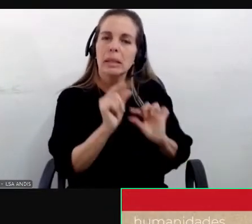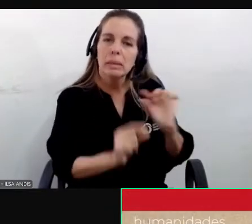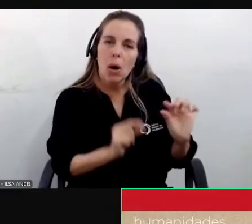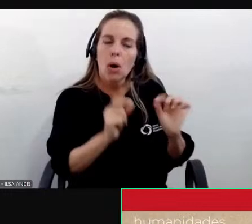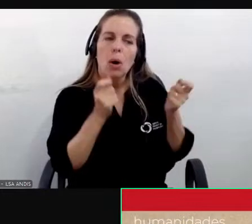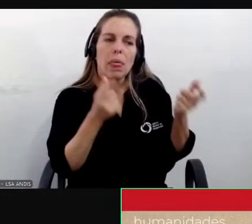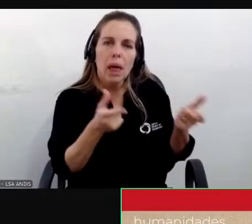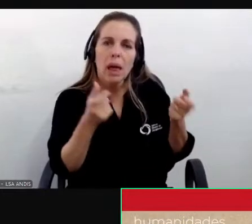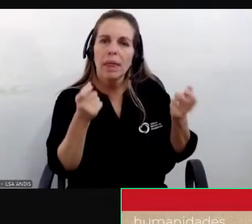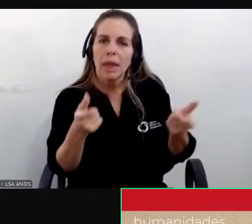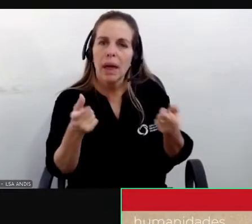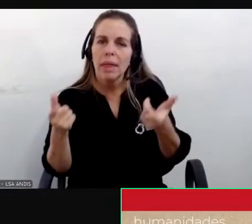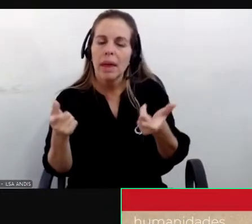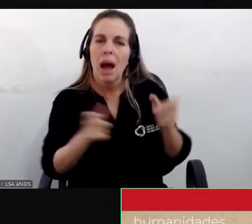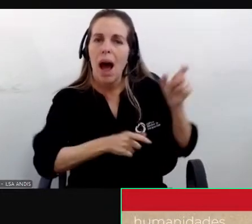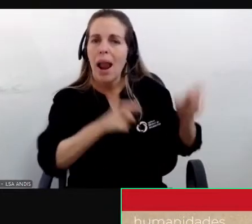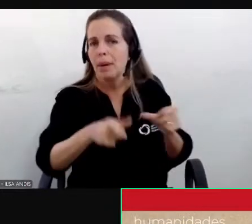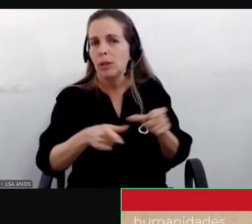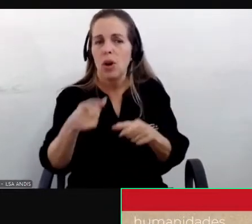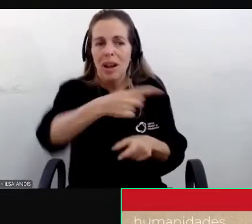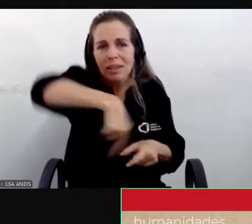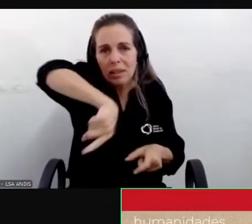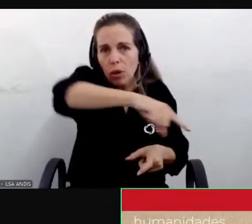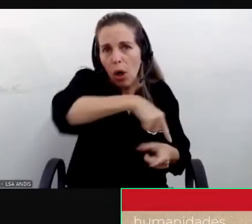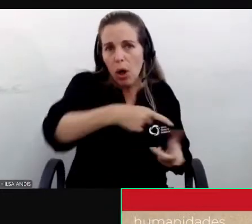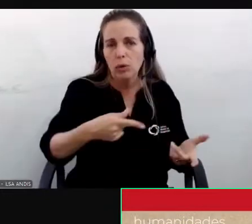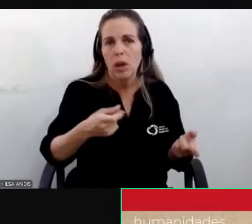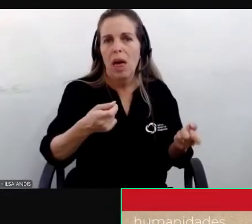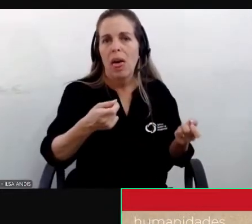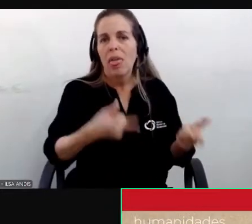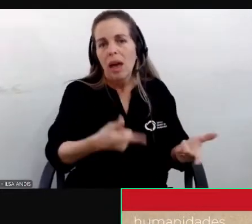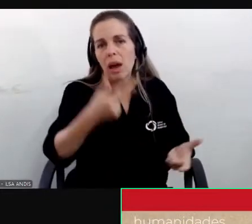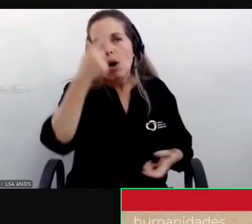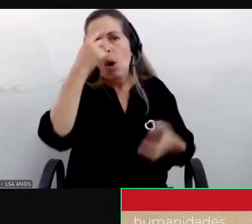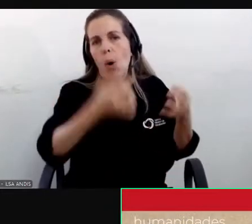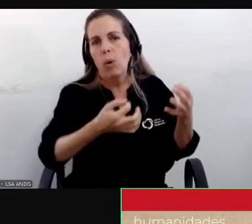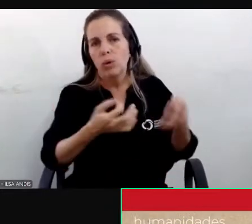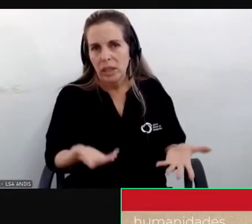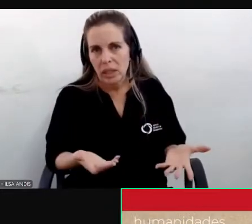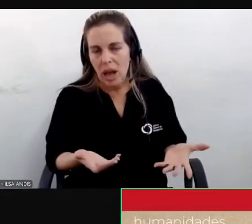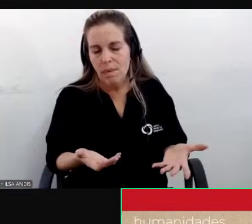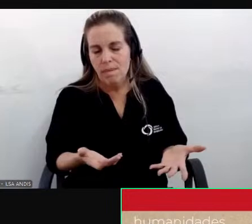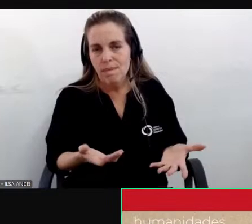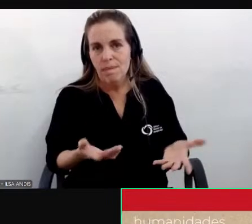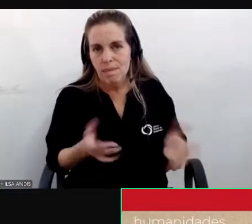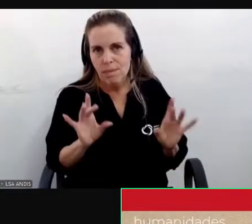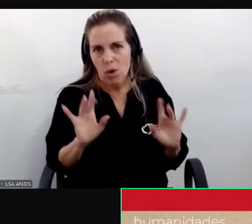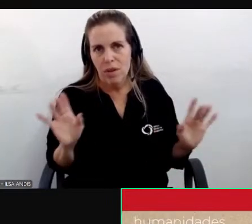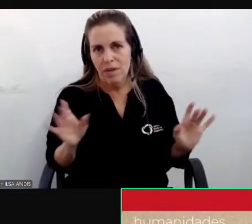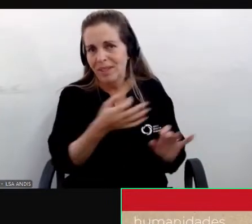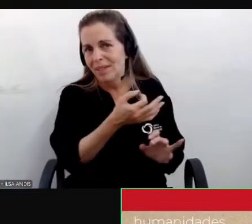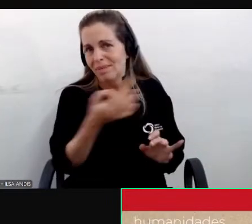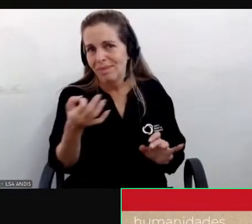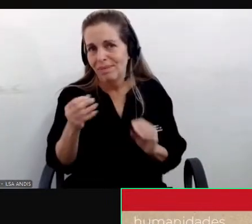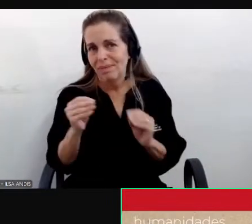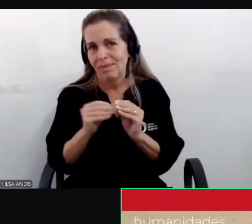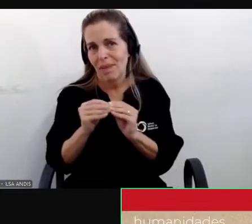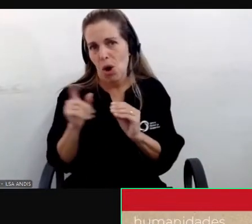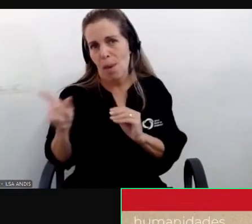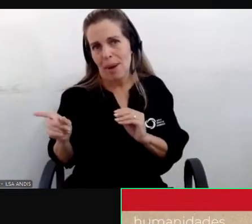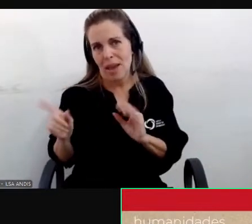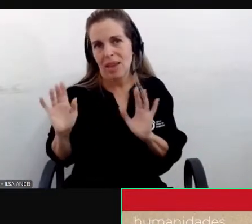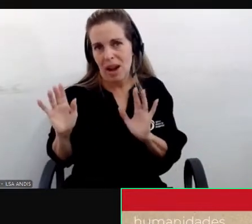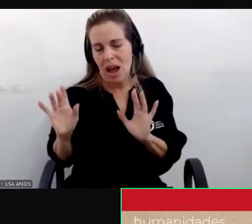begin to offer the victims, the survivors, some sort of a justice, as Yesenia was saying.